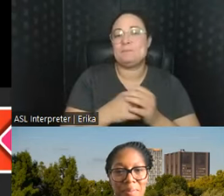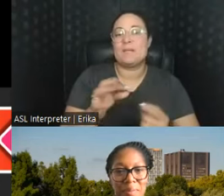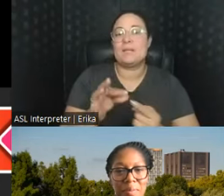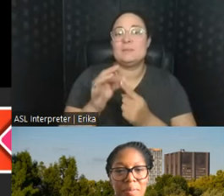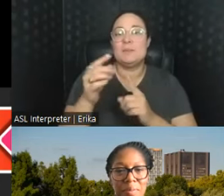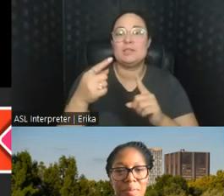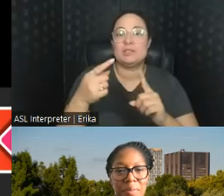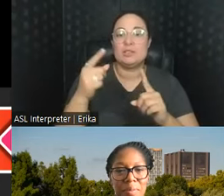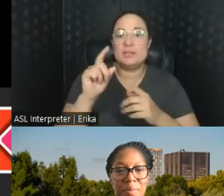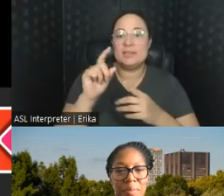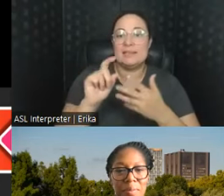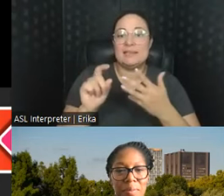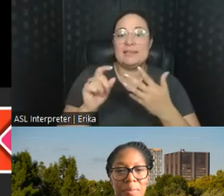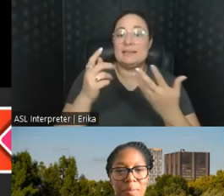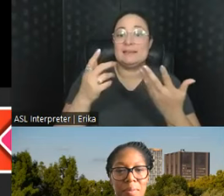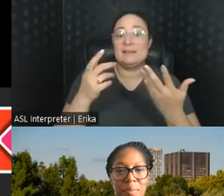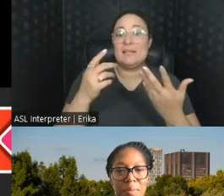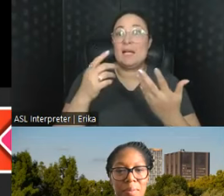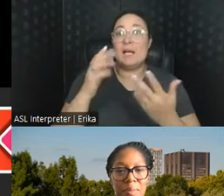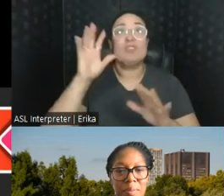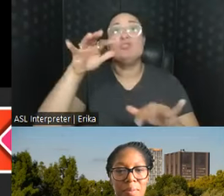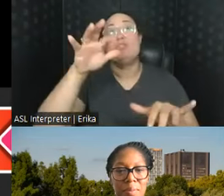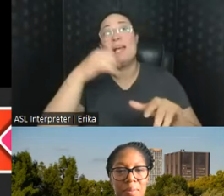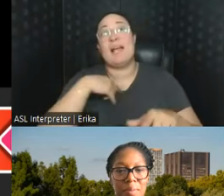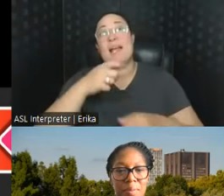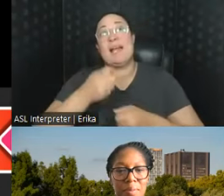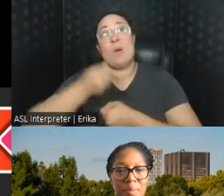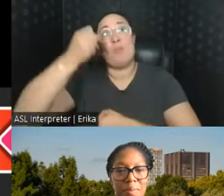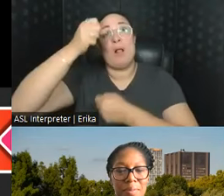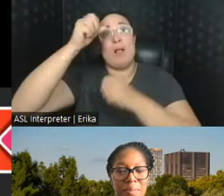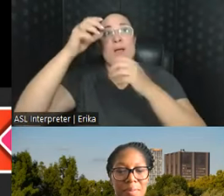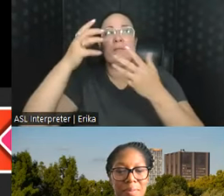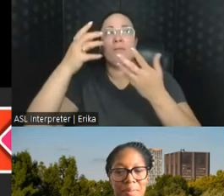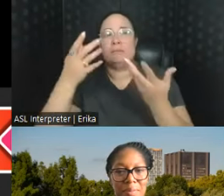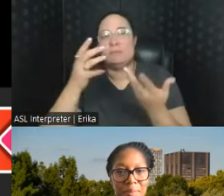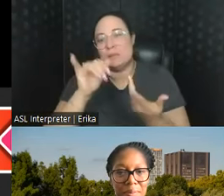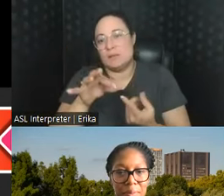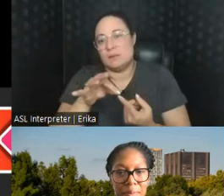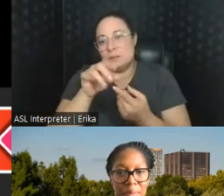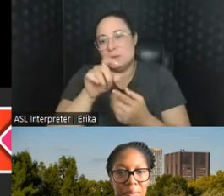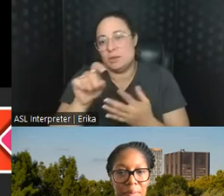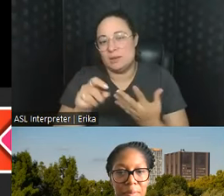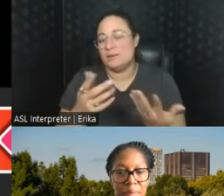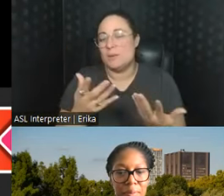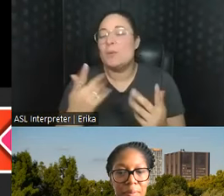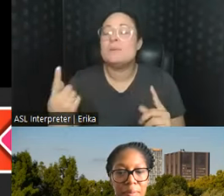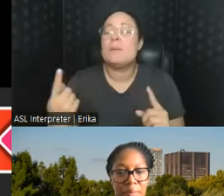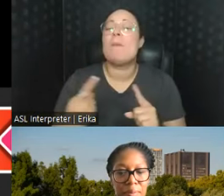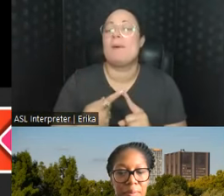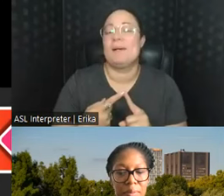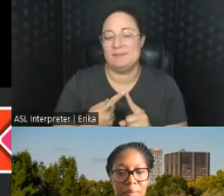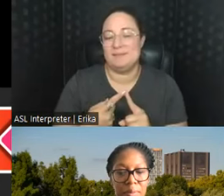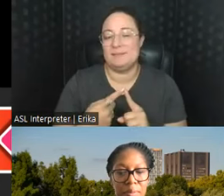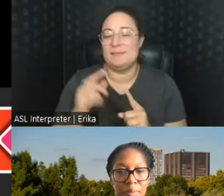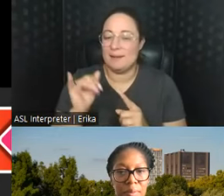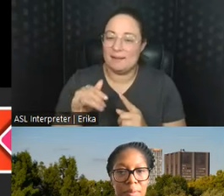raining, I'm going to need an umbrella. That's a special need, right? Again, what are we describing here? That's really the thesis